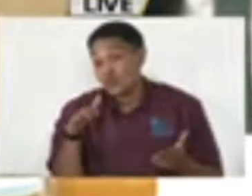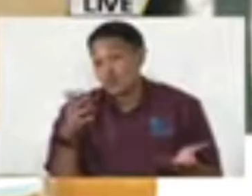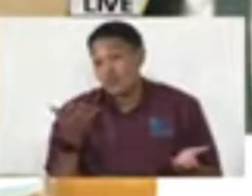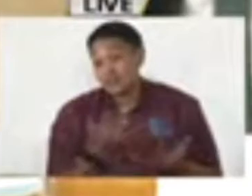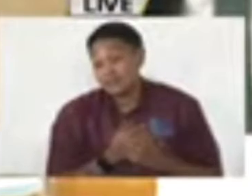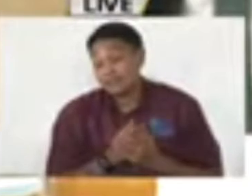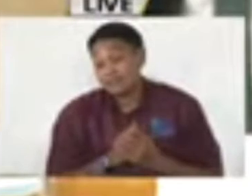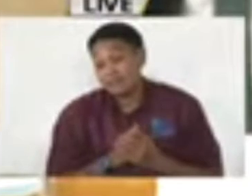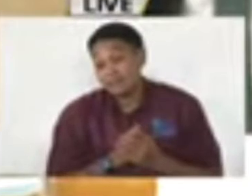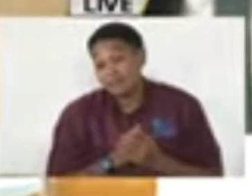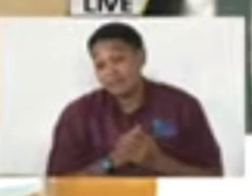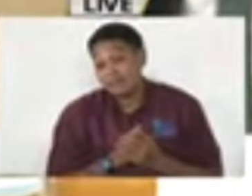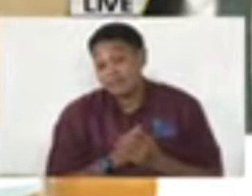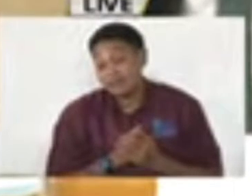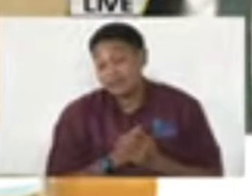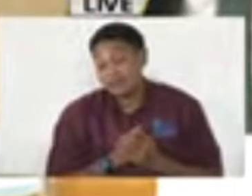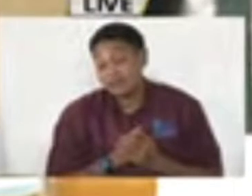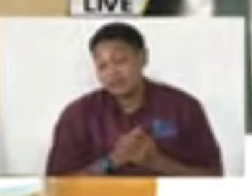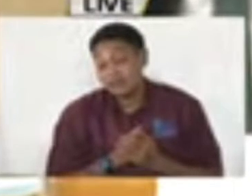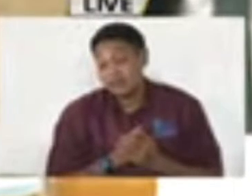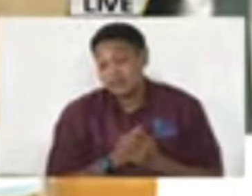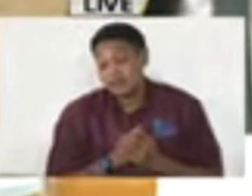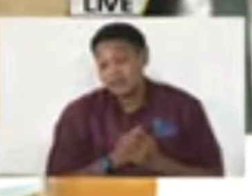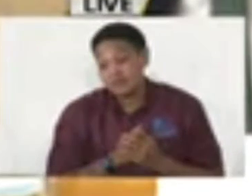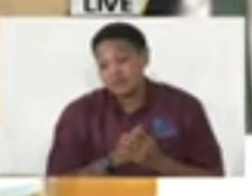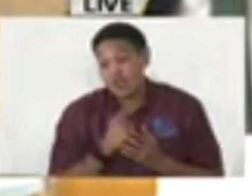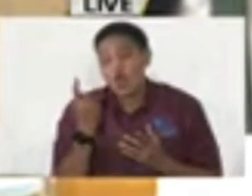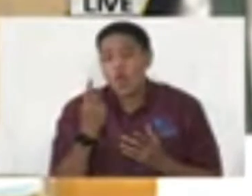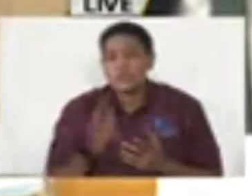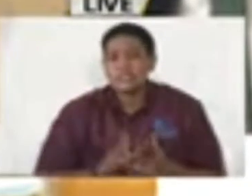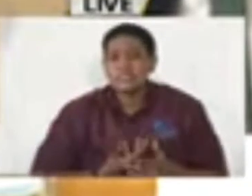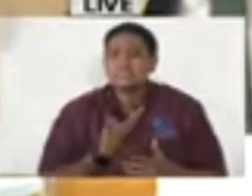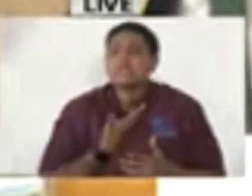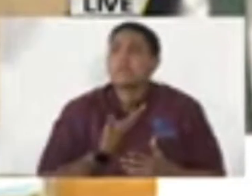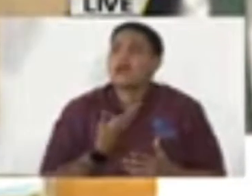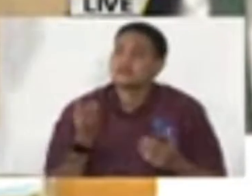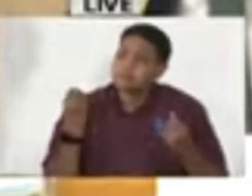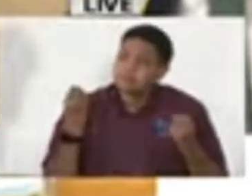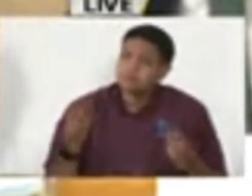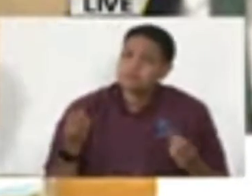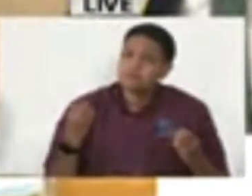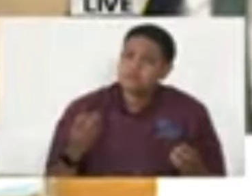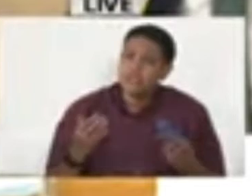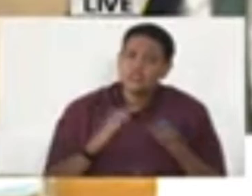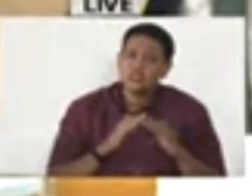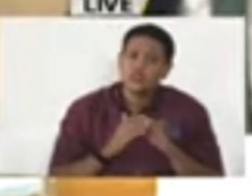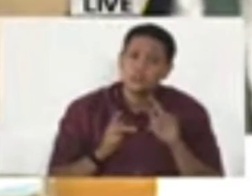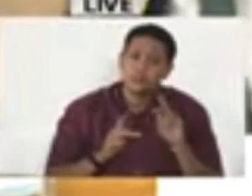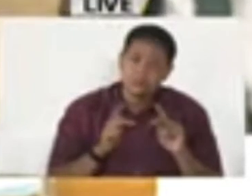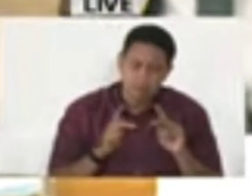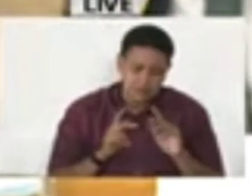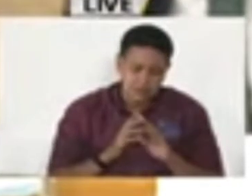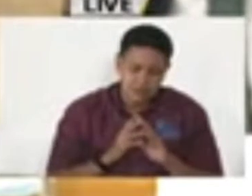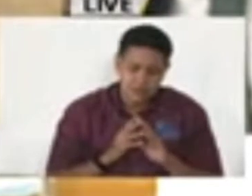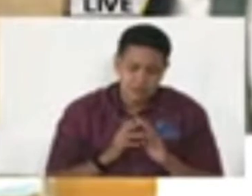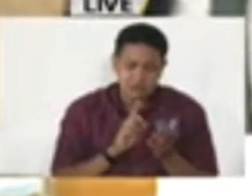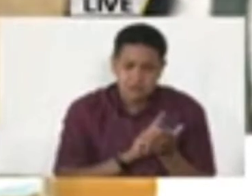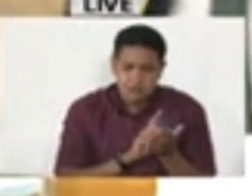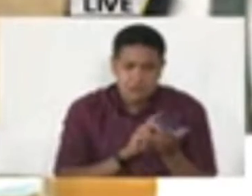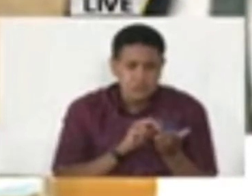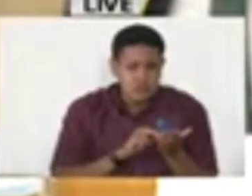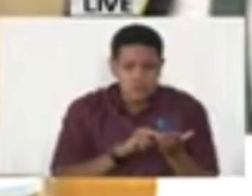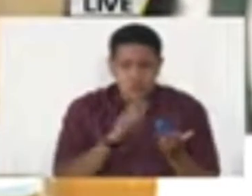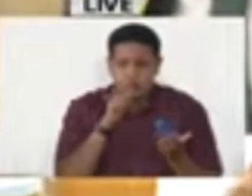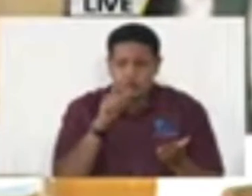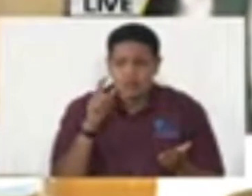that, you know, it's always inspiring. There are a number of Jamaican doctors and nurses who have